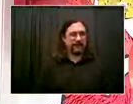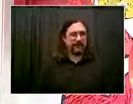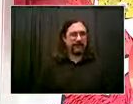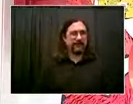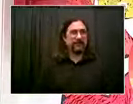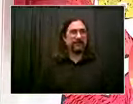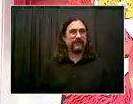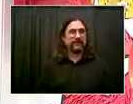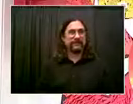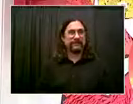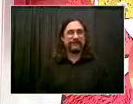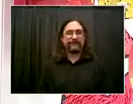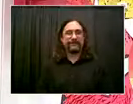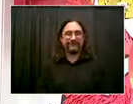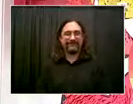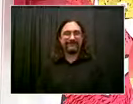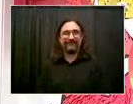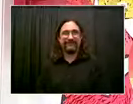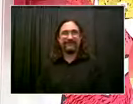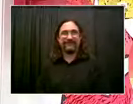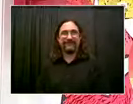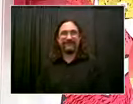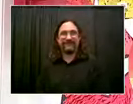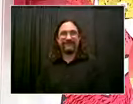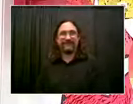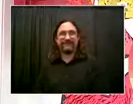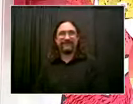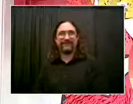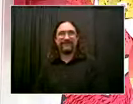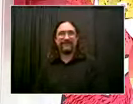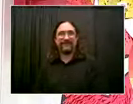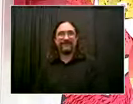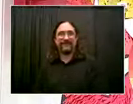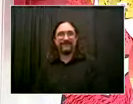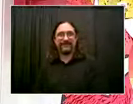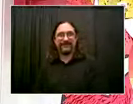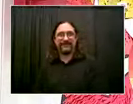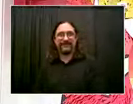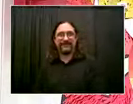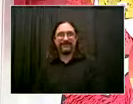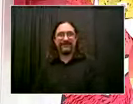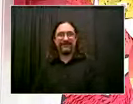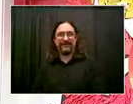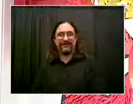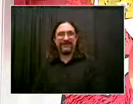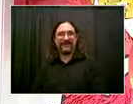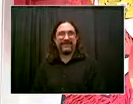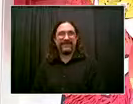Yeah.